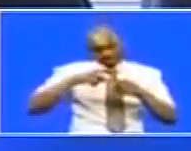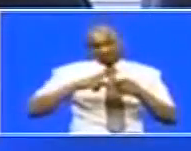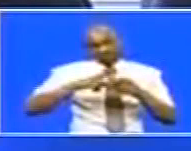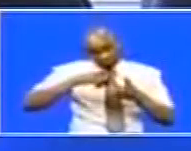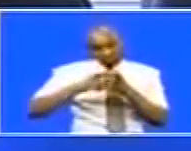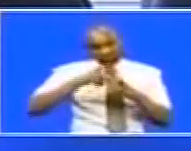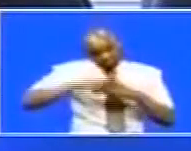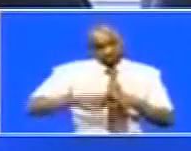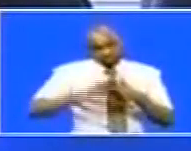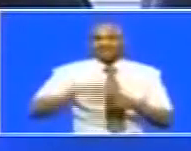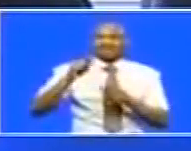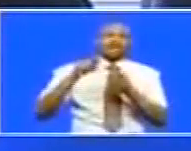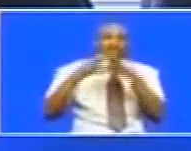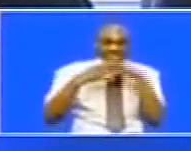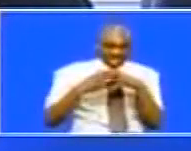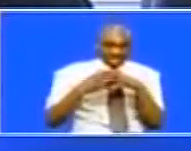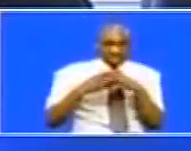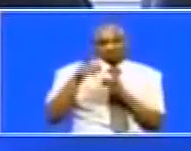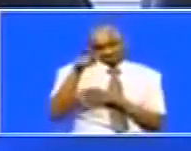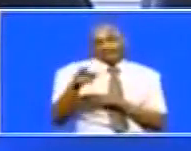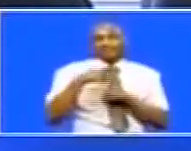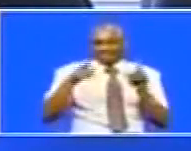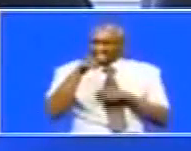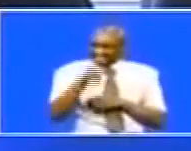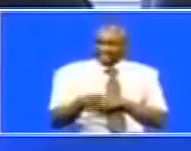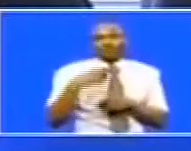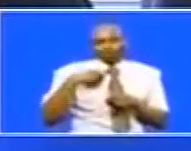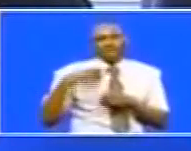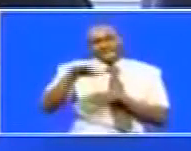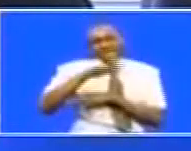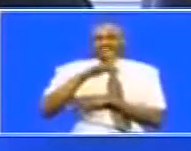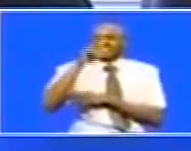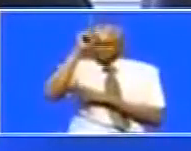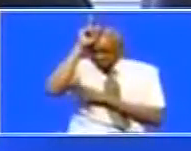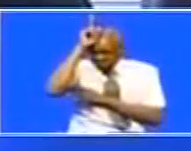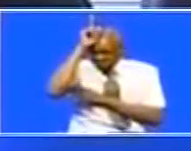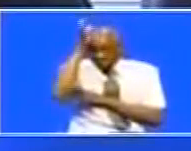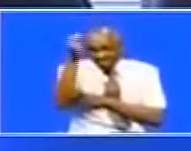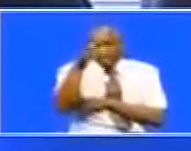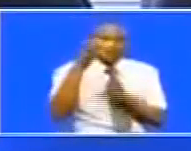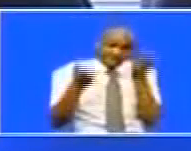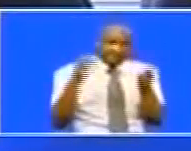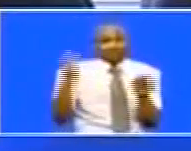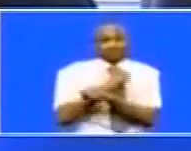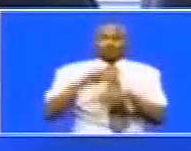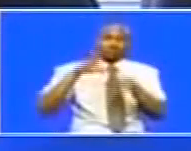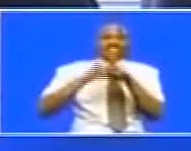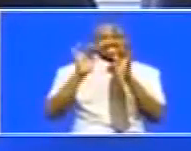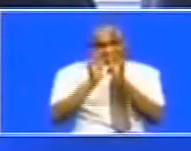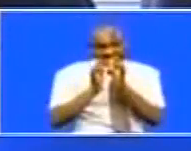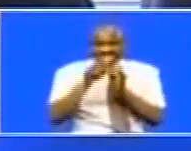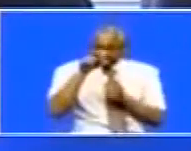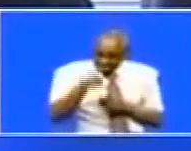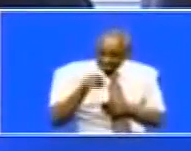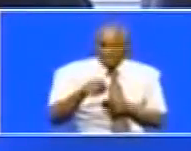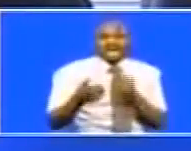been specifically designed for hard-to-reach areas. Say, in an area where you're not able to access the internet, the BRCK